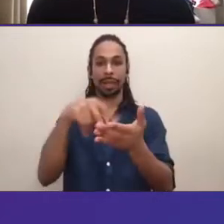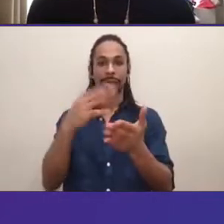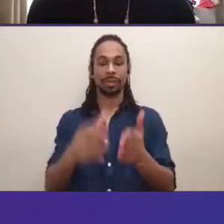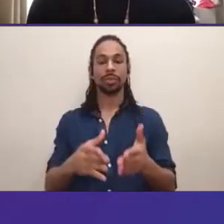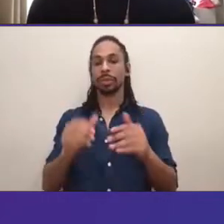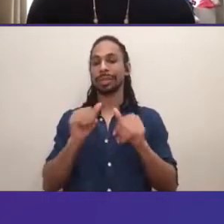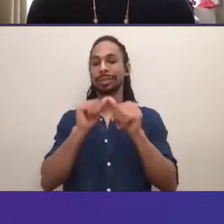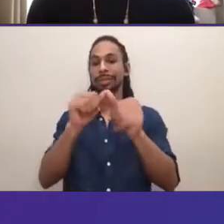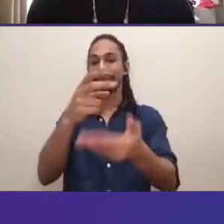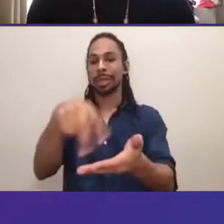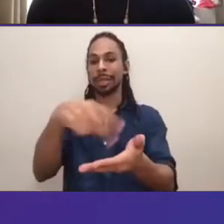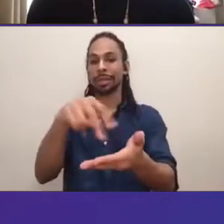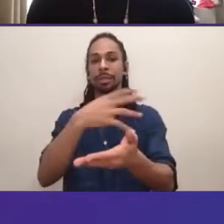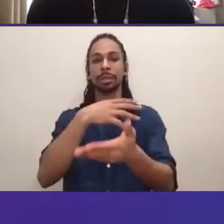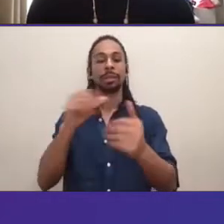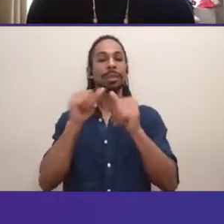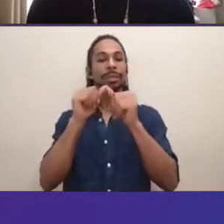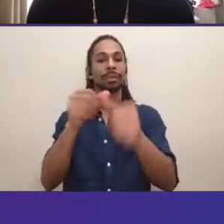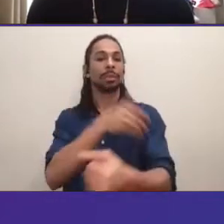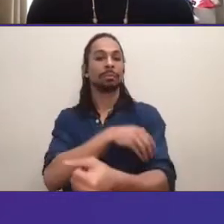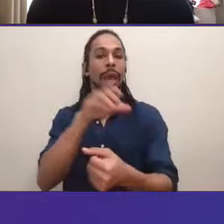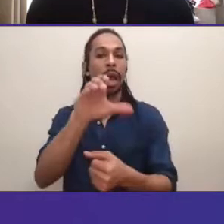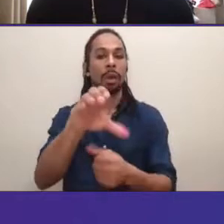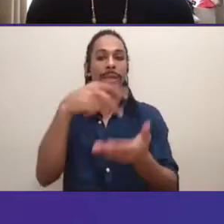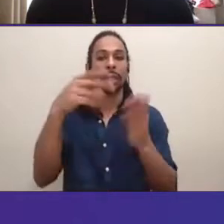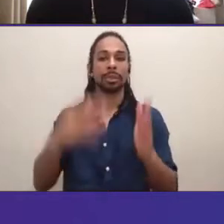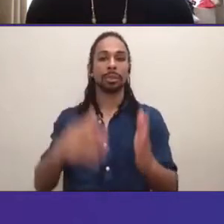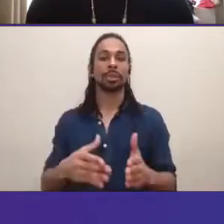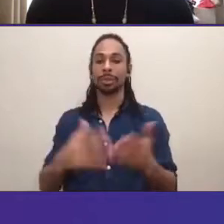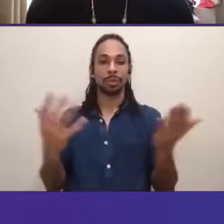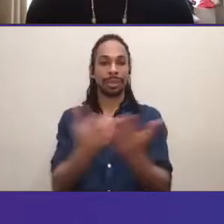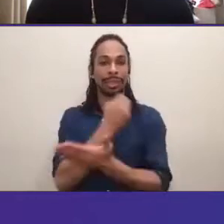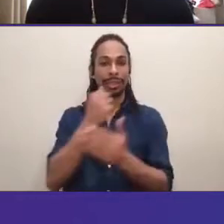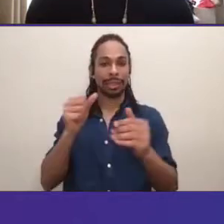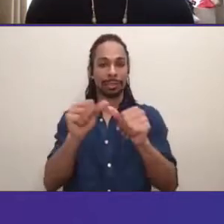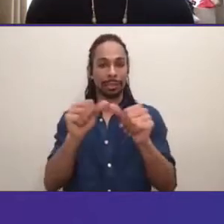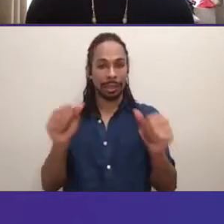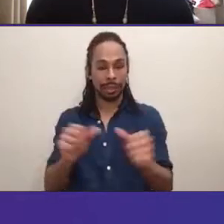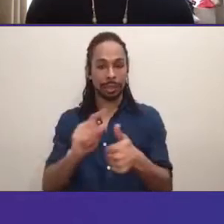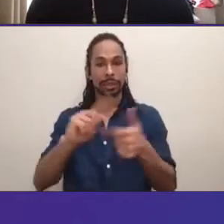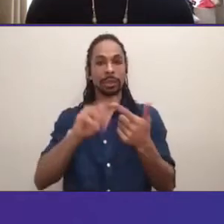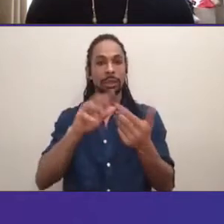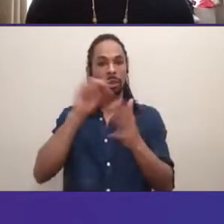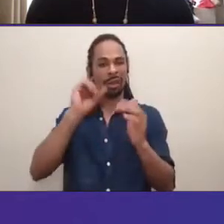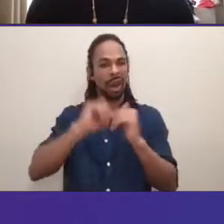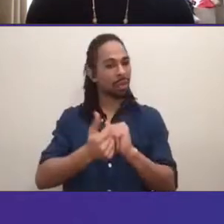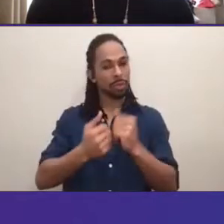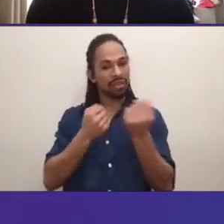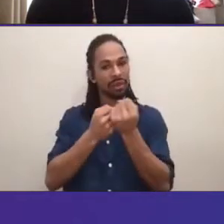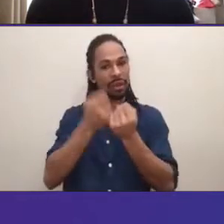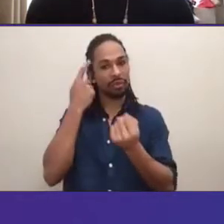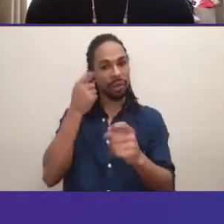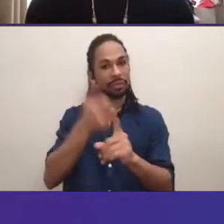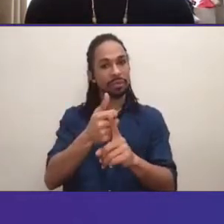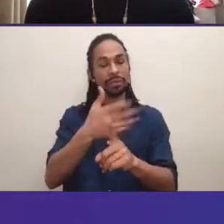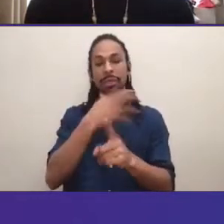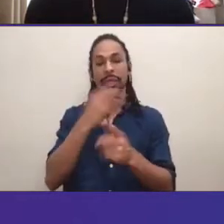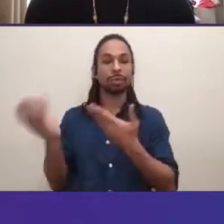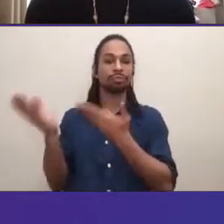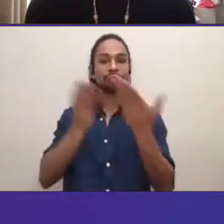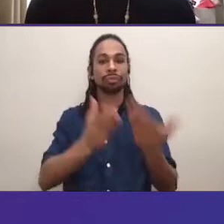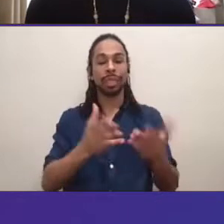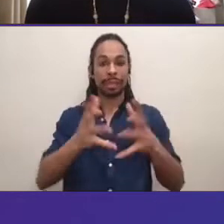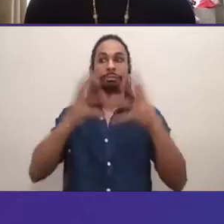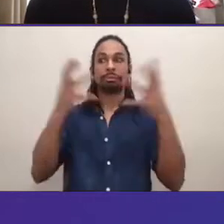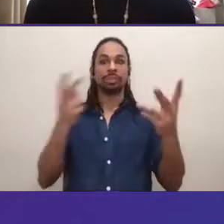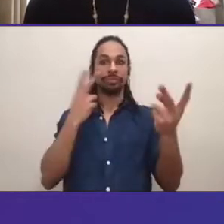continue empowering them to take space, learn how to advocate for themselves, and to bring as much visibility